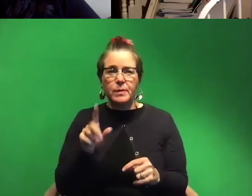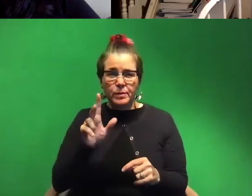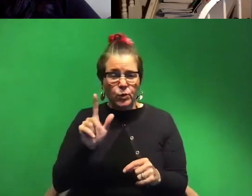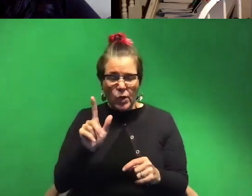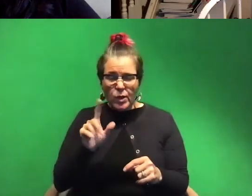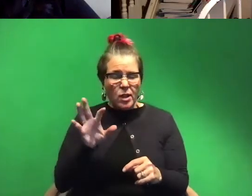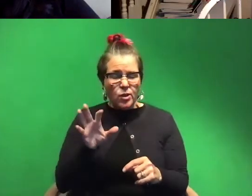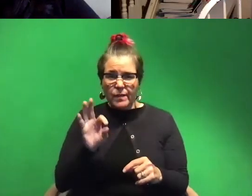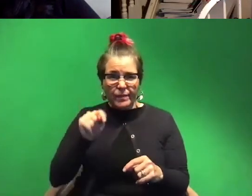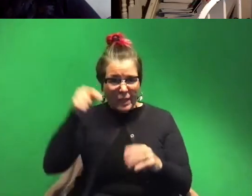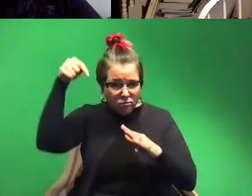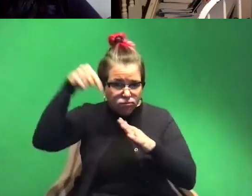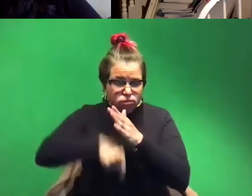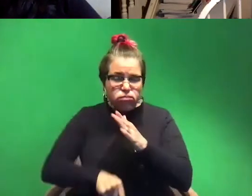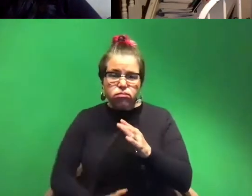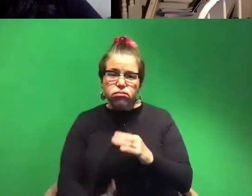feet all the way back up.